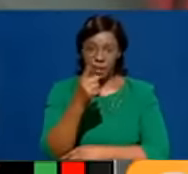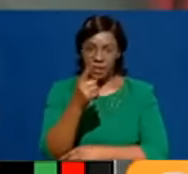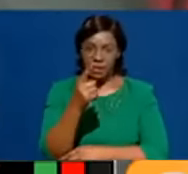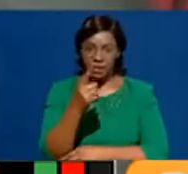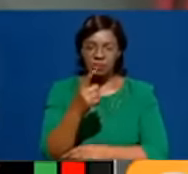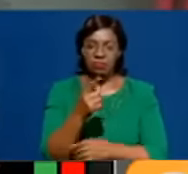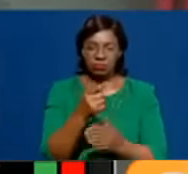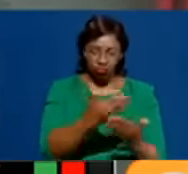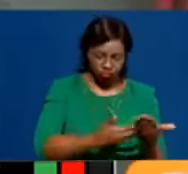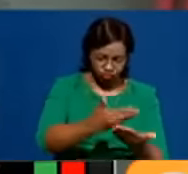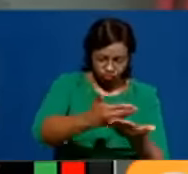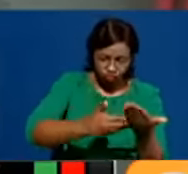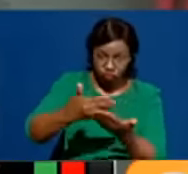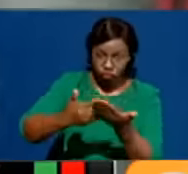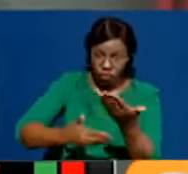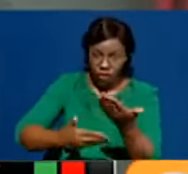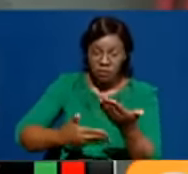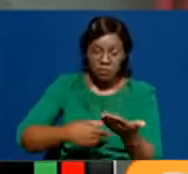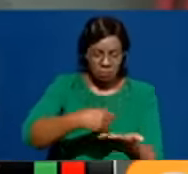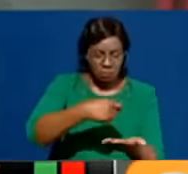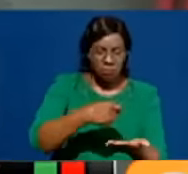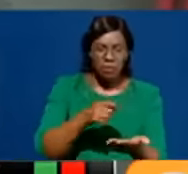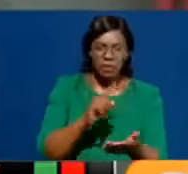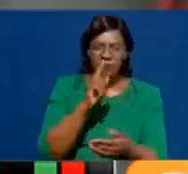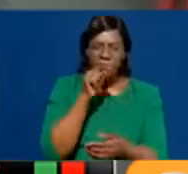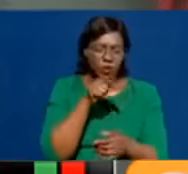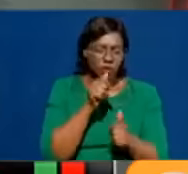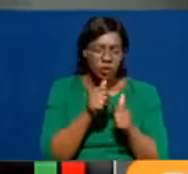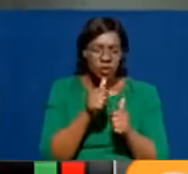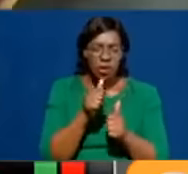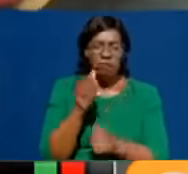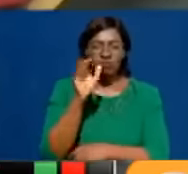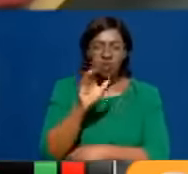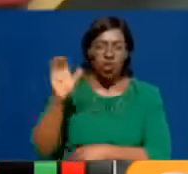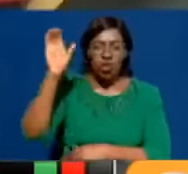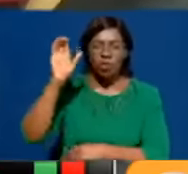of documents. That is the oath of allegiance.